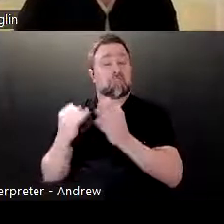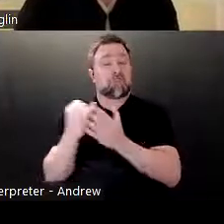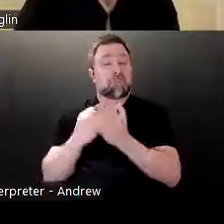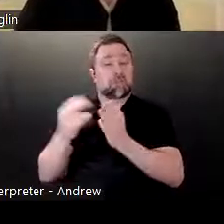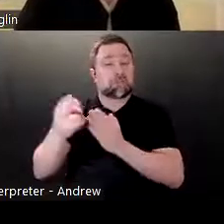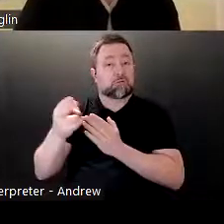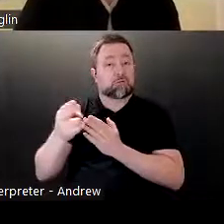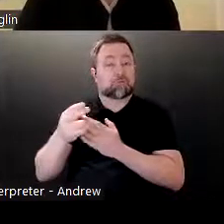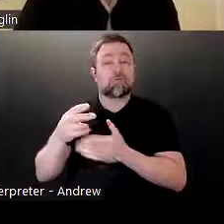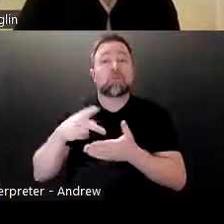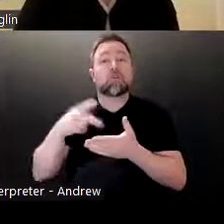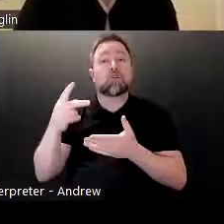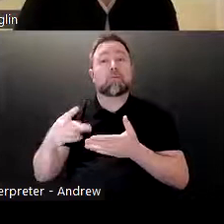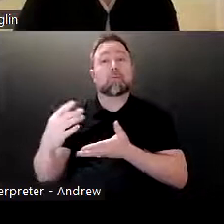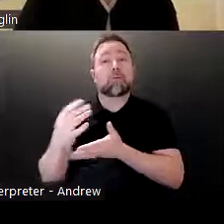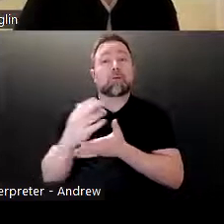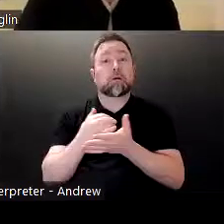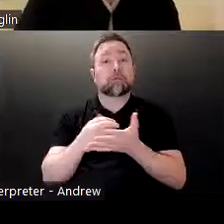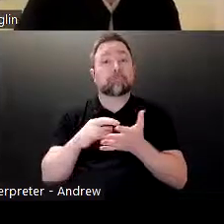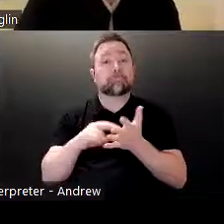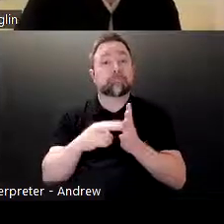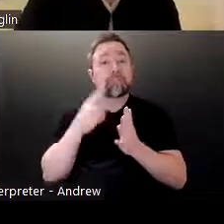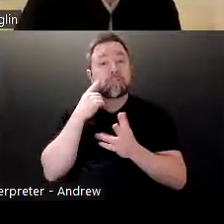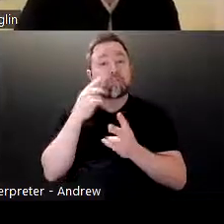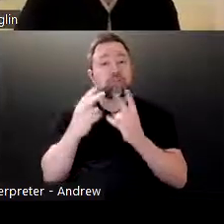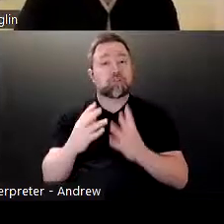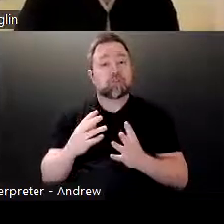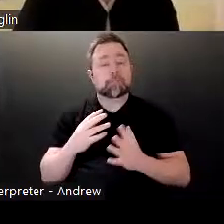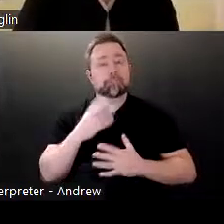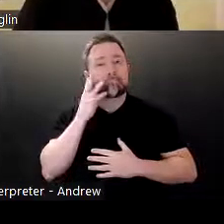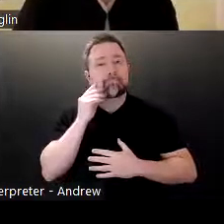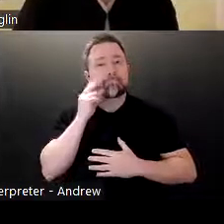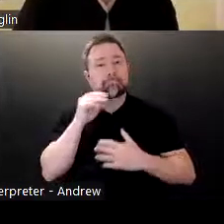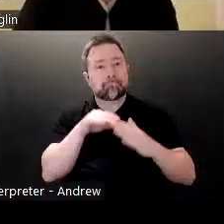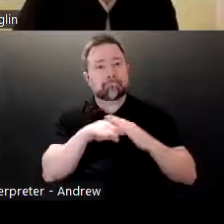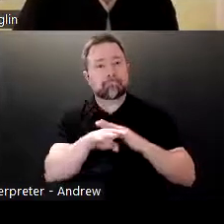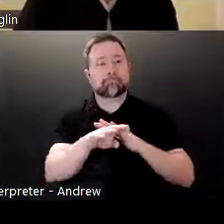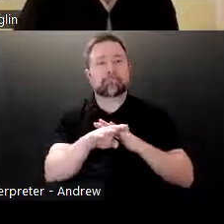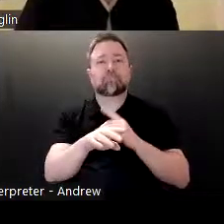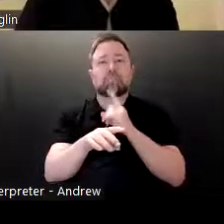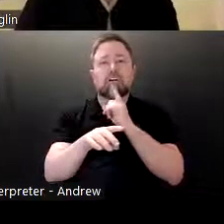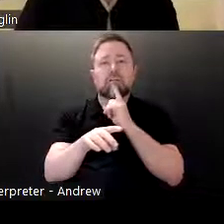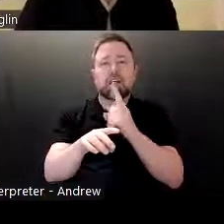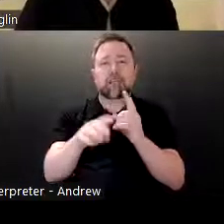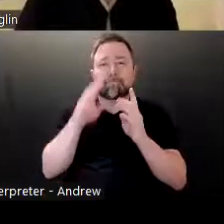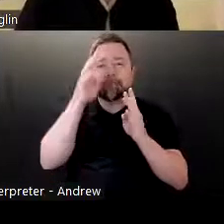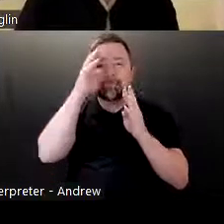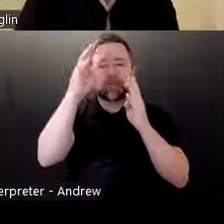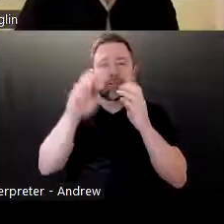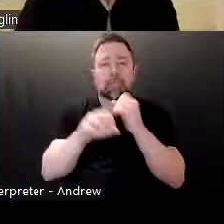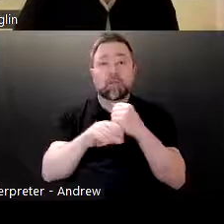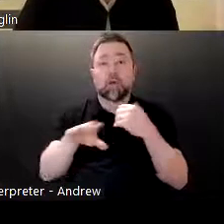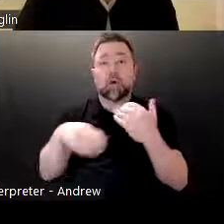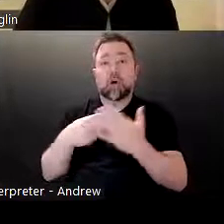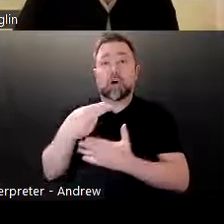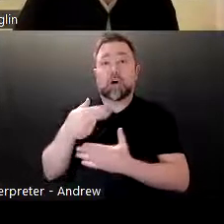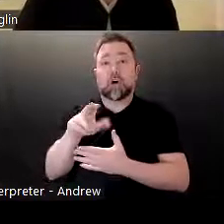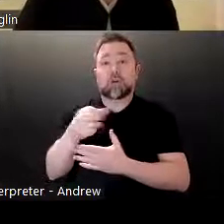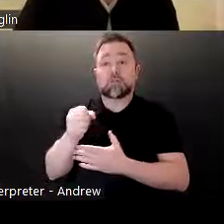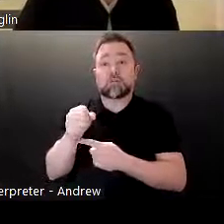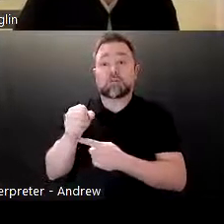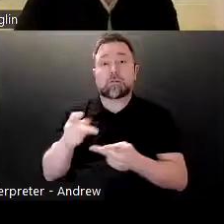aims to connect meaningful visitor experiences at authentic creative places. All HAHS sites are public